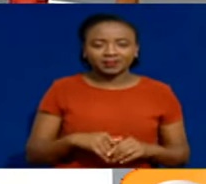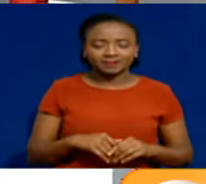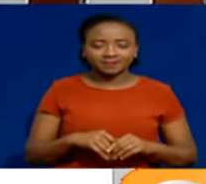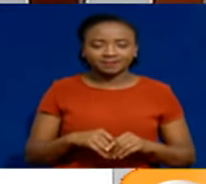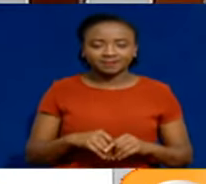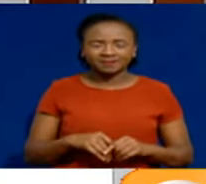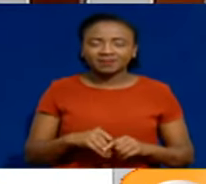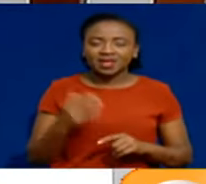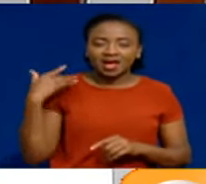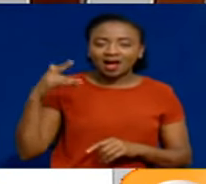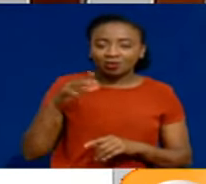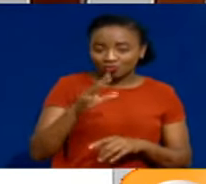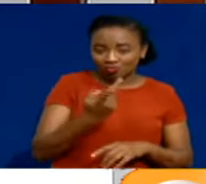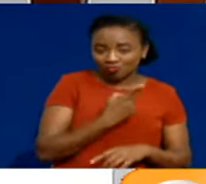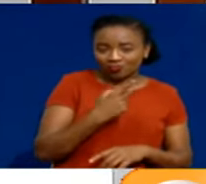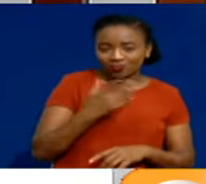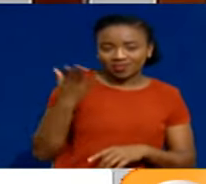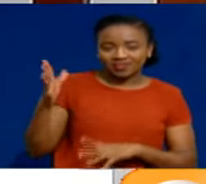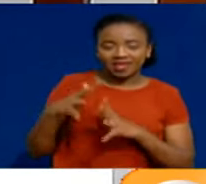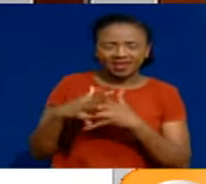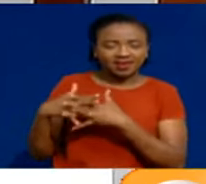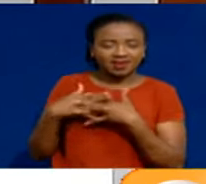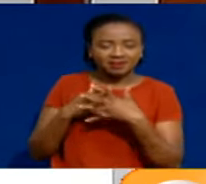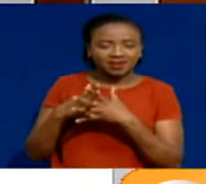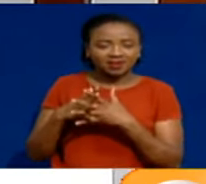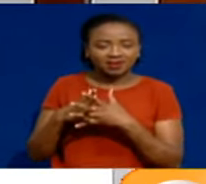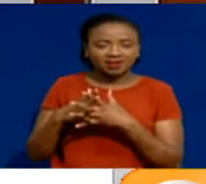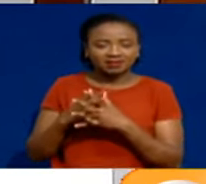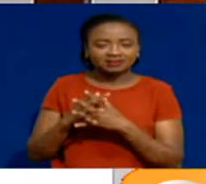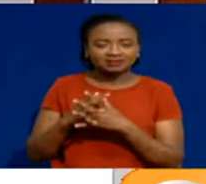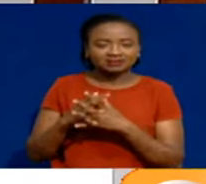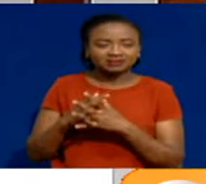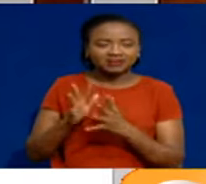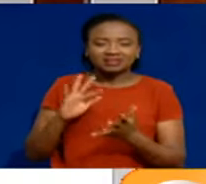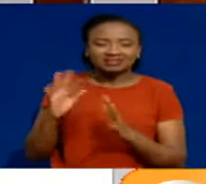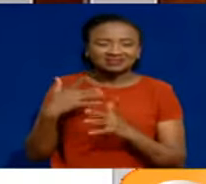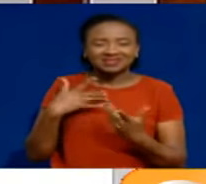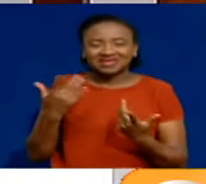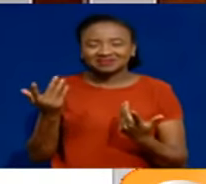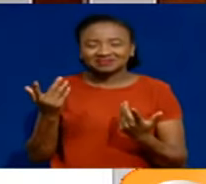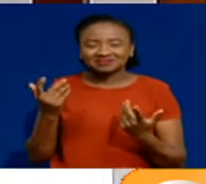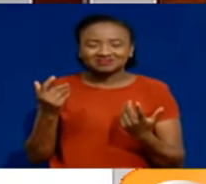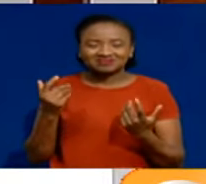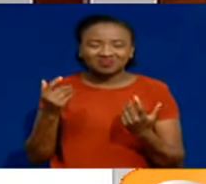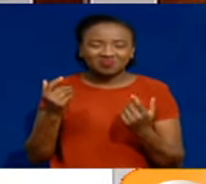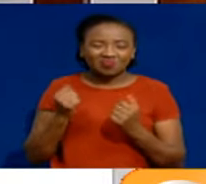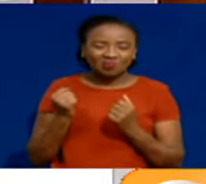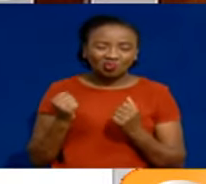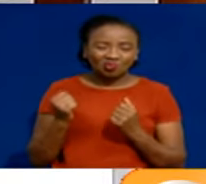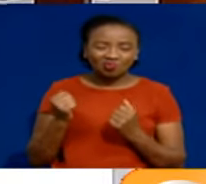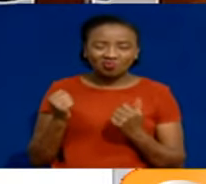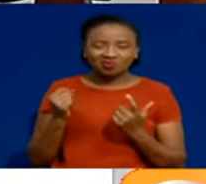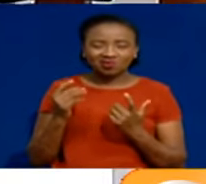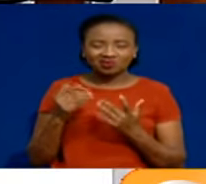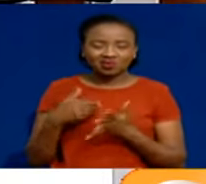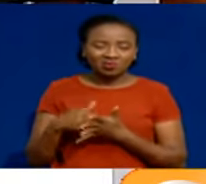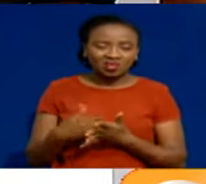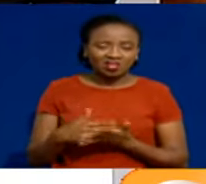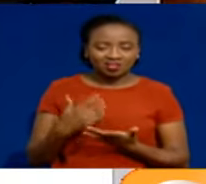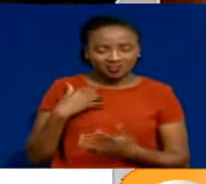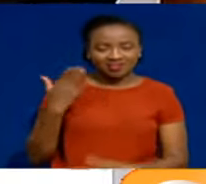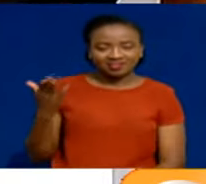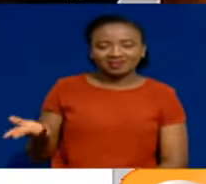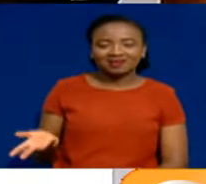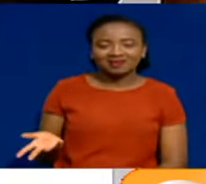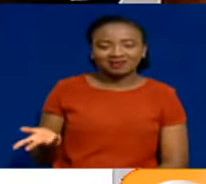in the U.S. Sometimes it can be damn cold during the months of January, December. You were there, I was there.